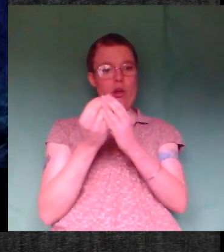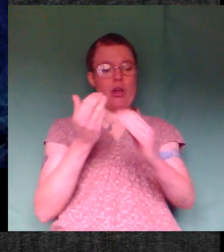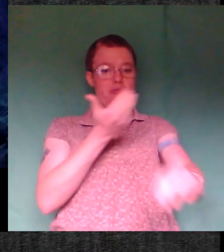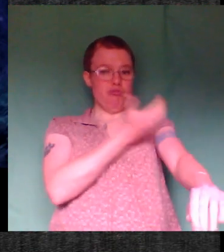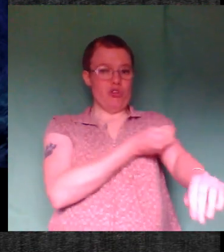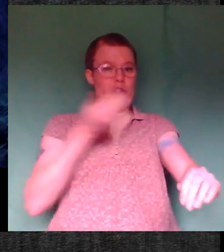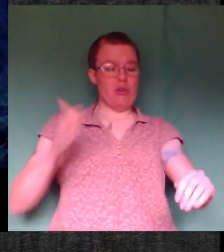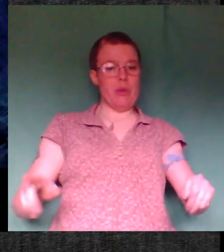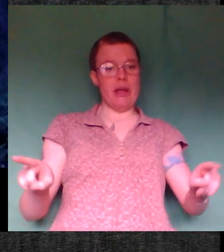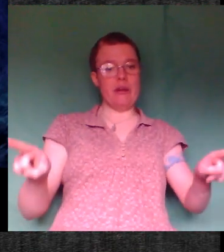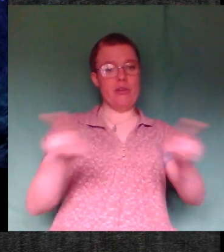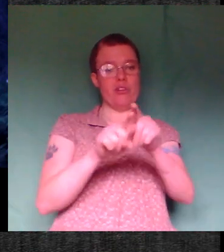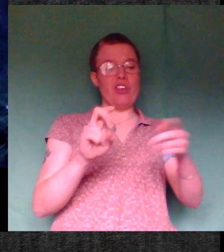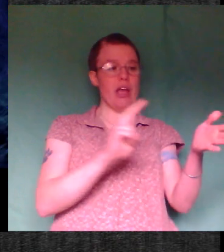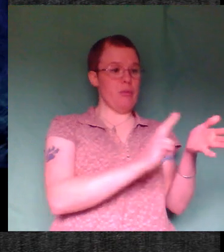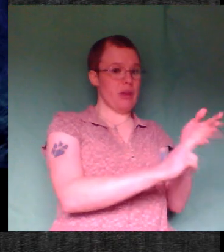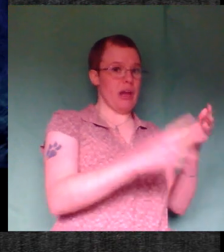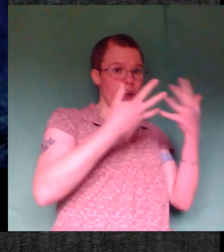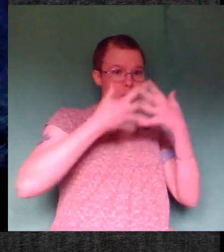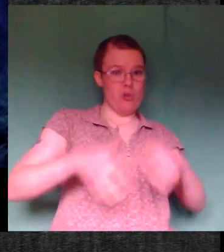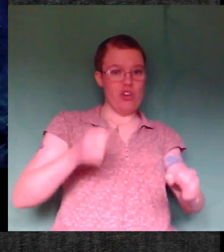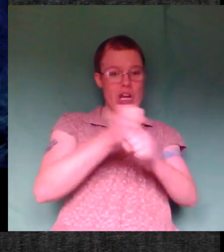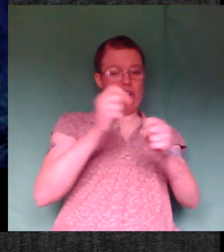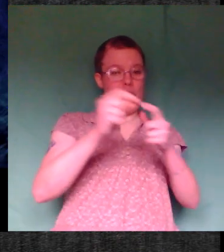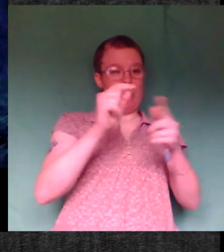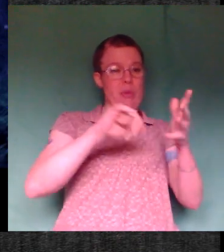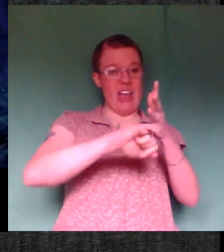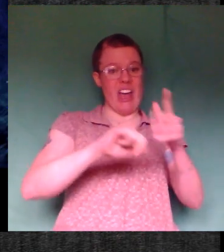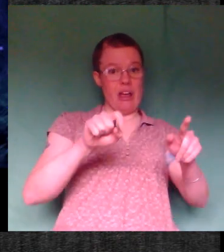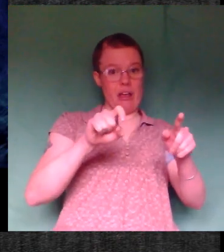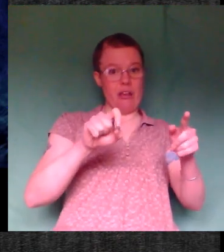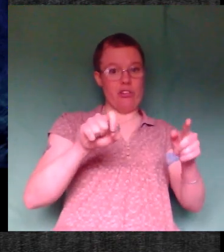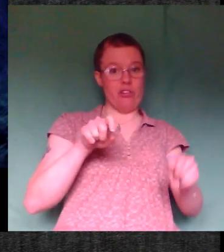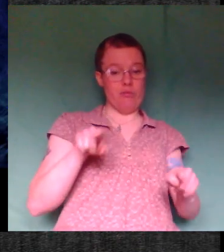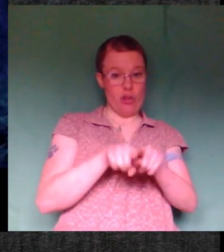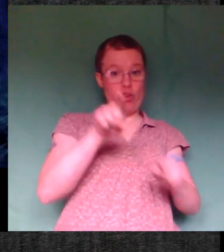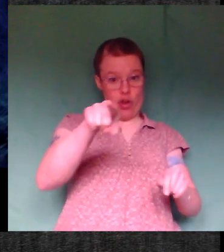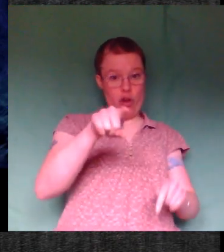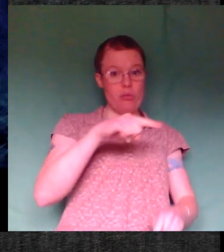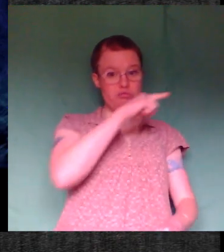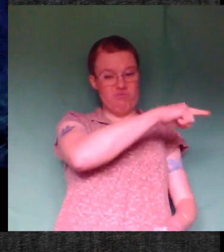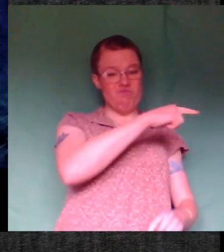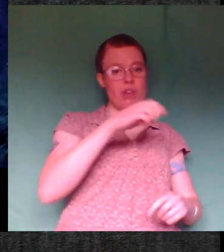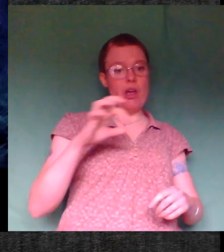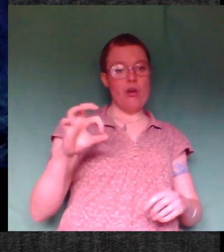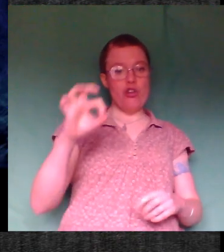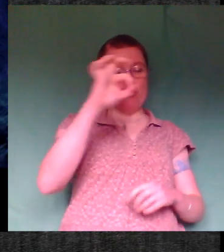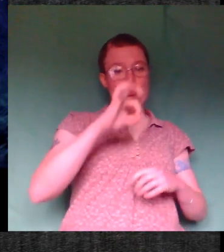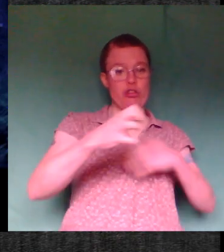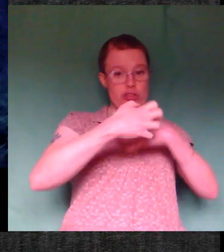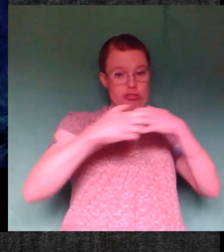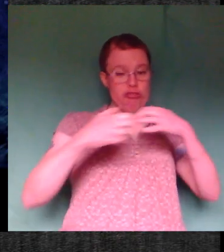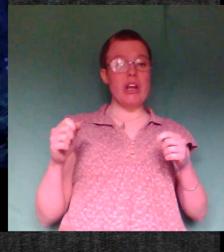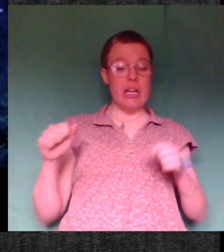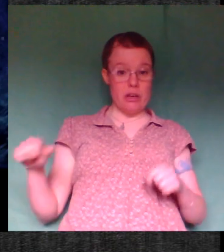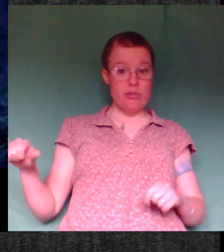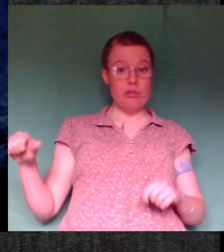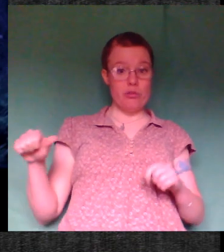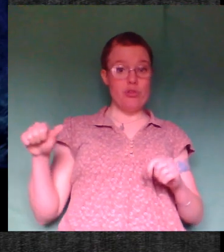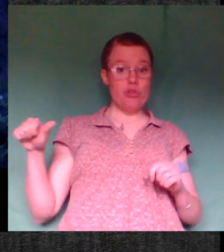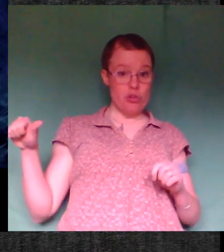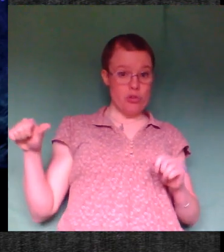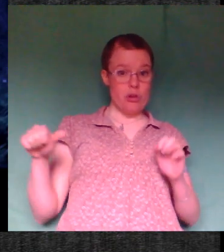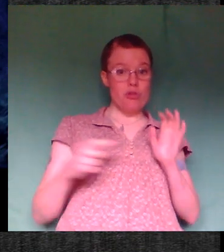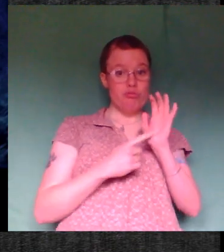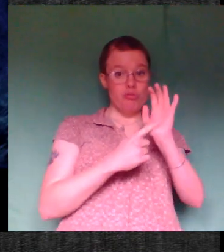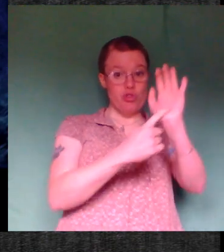with the same GPS transmitting nanomachines as you. He should appear on your radar as a green dot. Get whatever information you can from